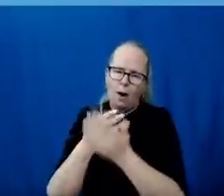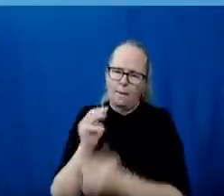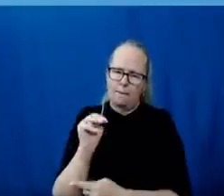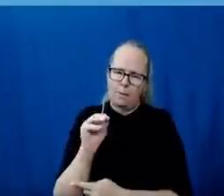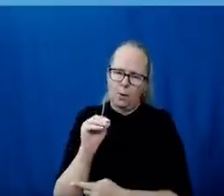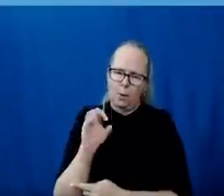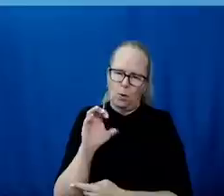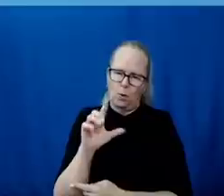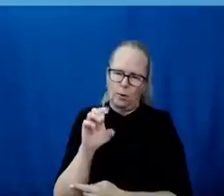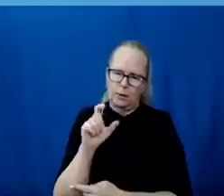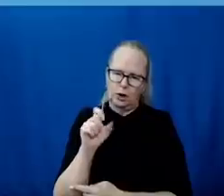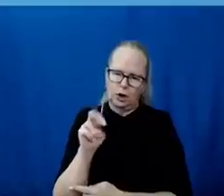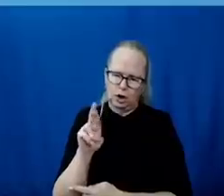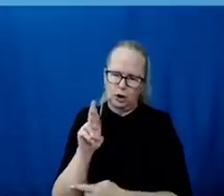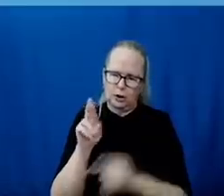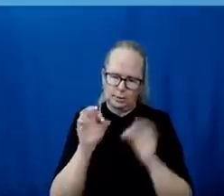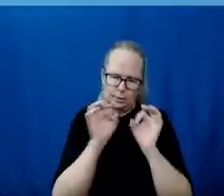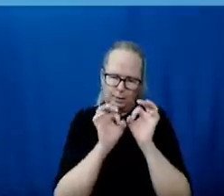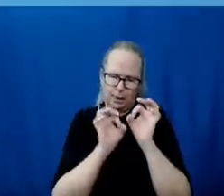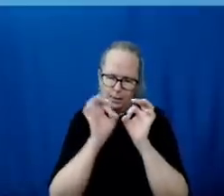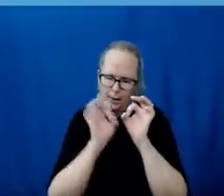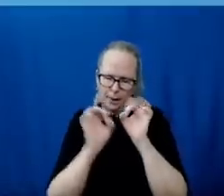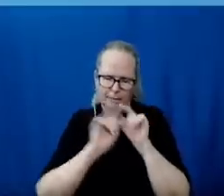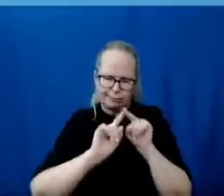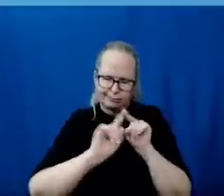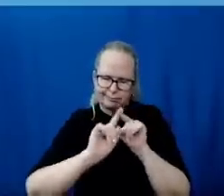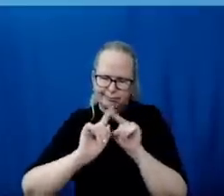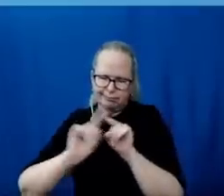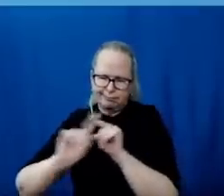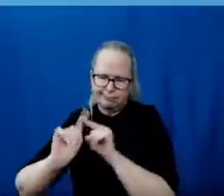of all the molecular methods that have been